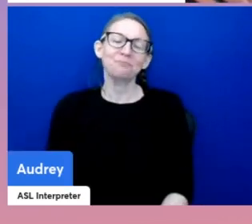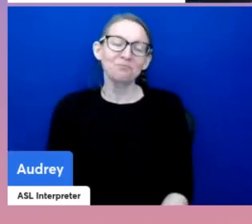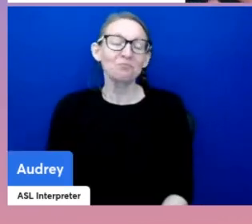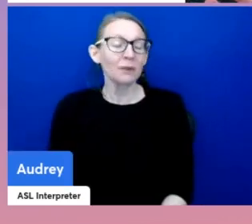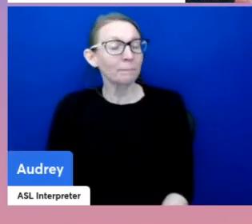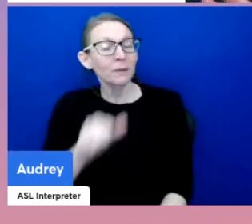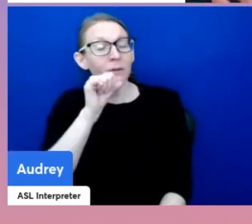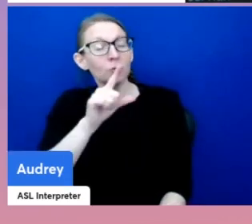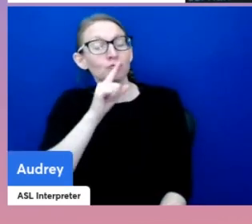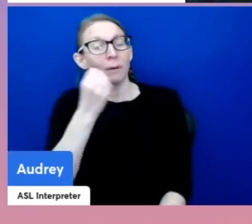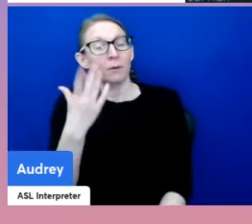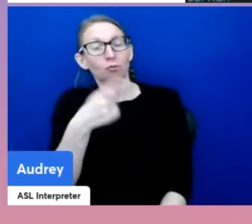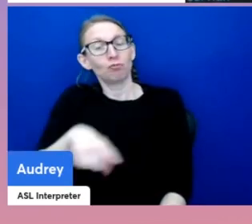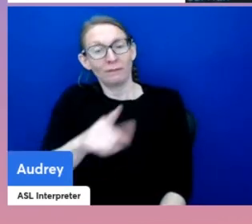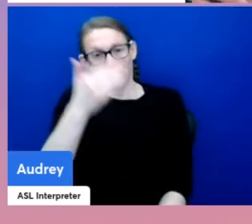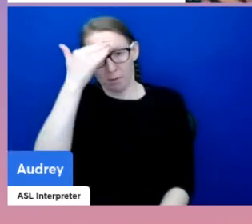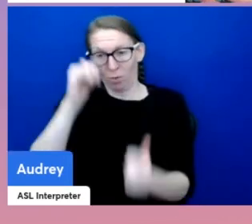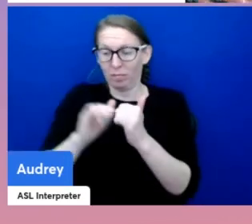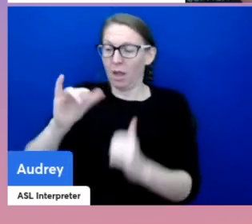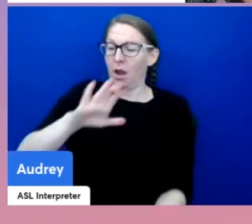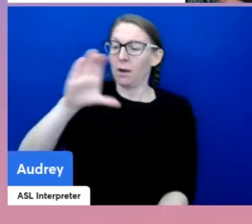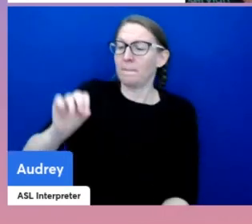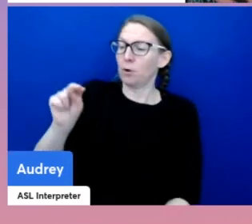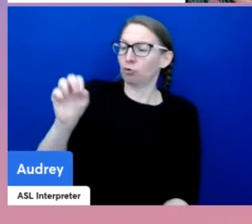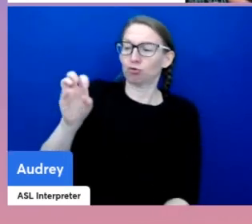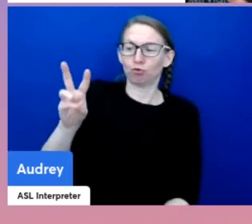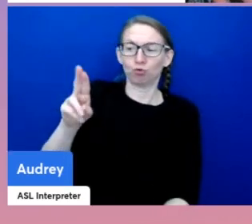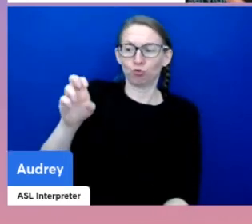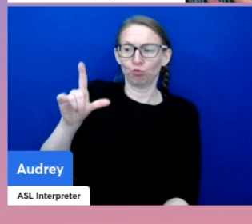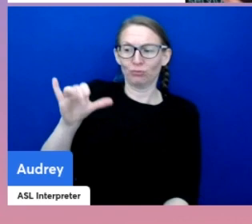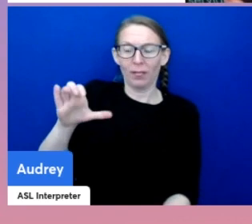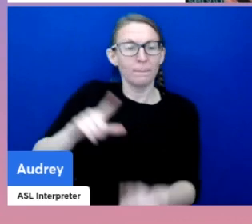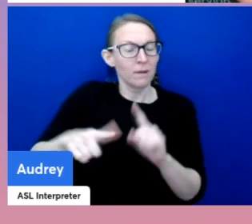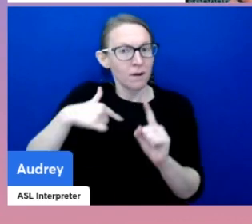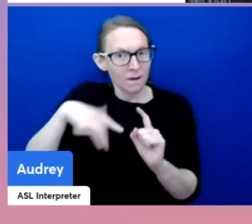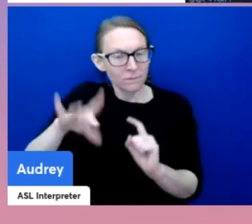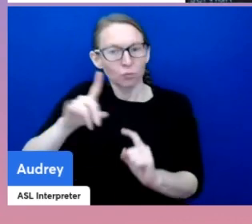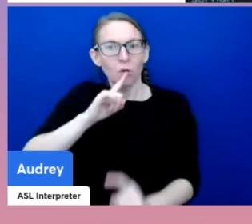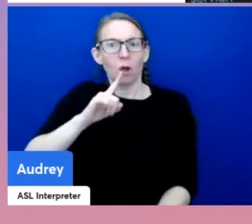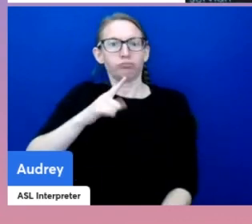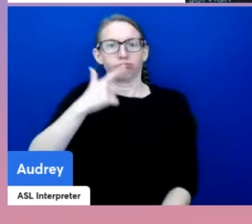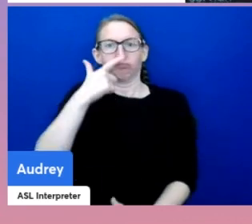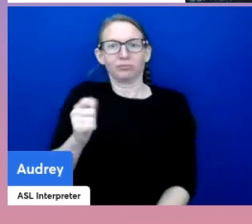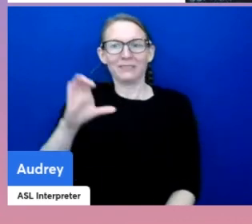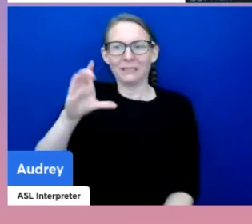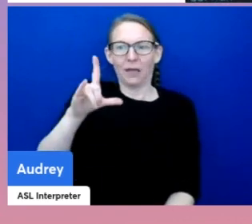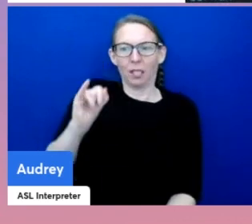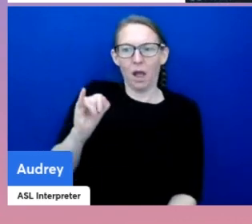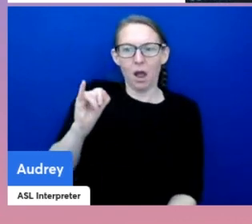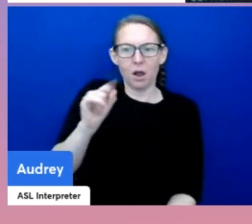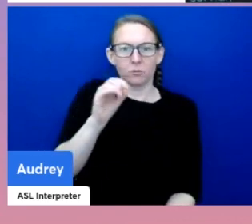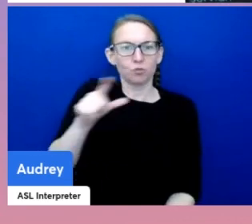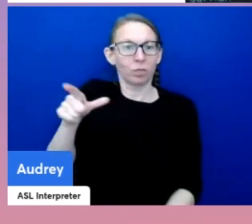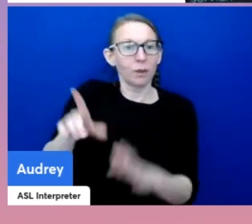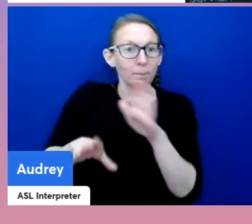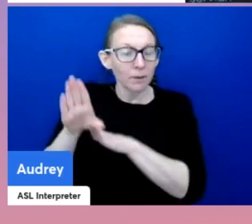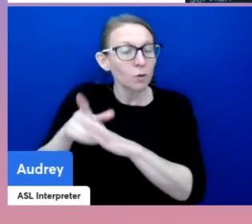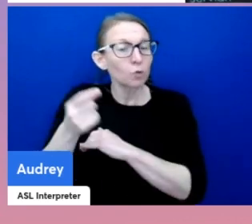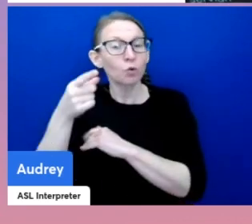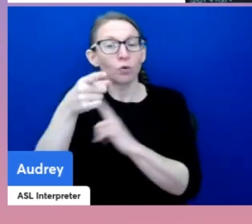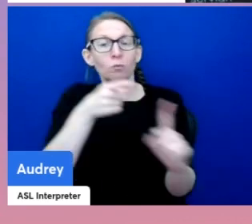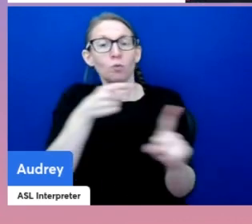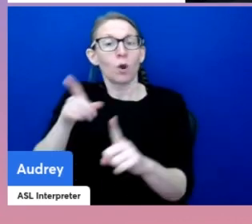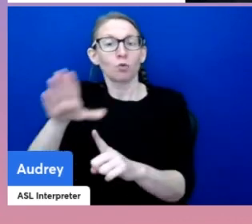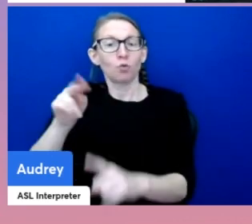how many of you are familiar with the company New Relic, but I came across an interesting CLI tool that they had built. Basically, you pointed it at your Node.js